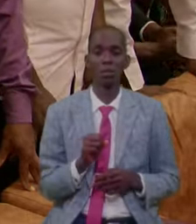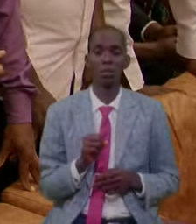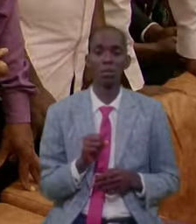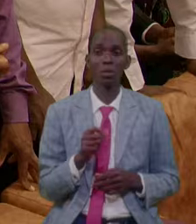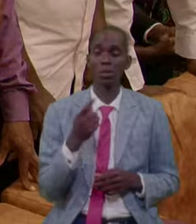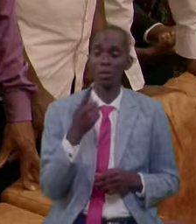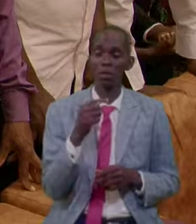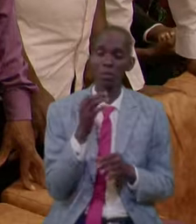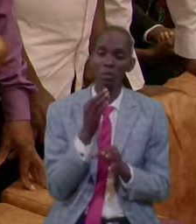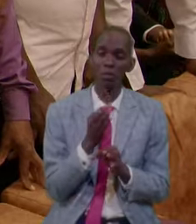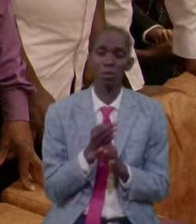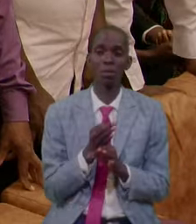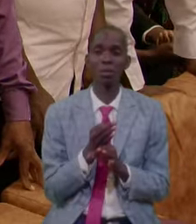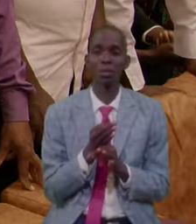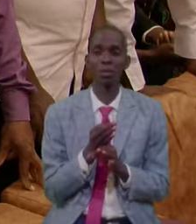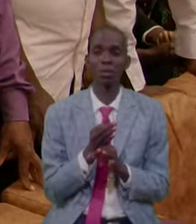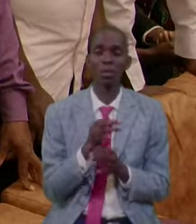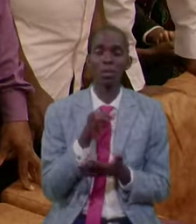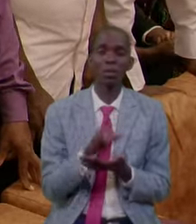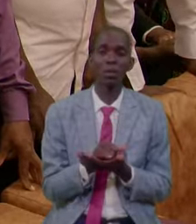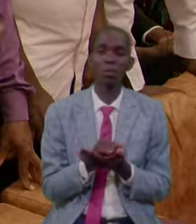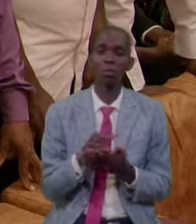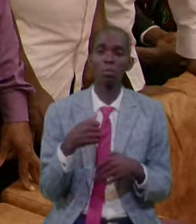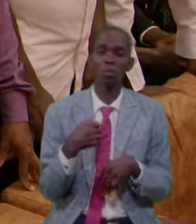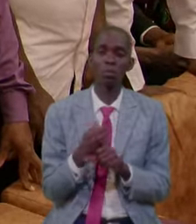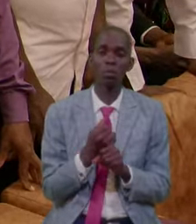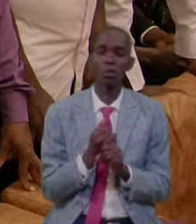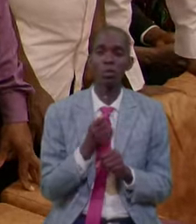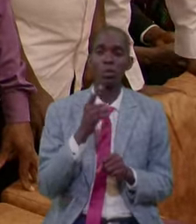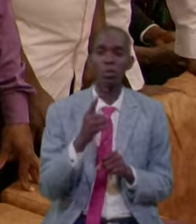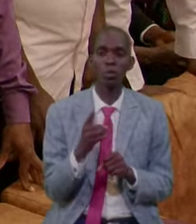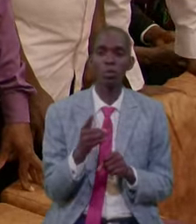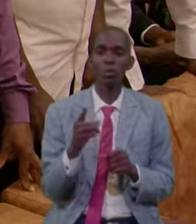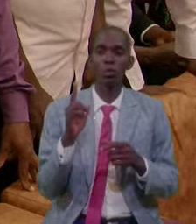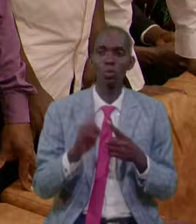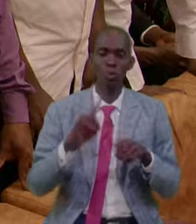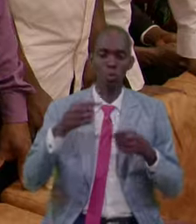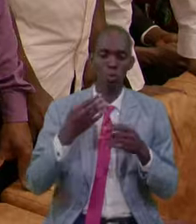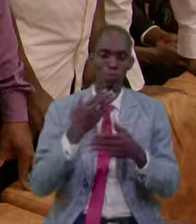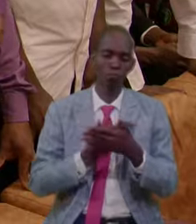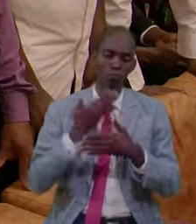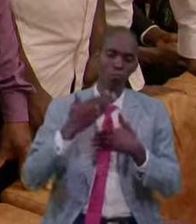The faith that makes you go beyond superficiality.